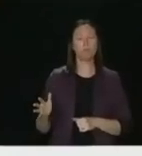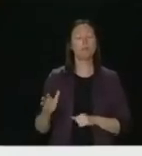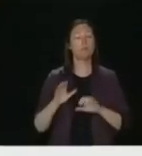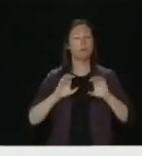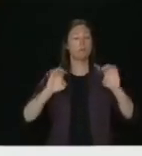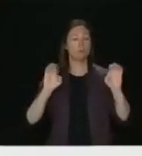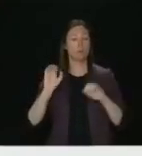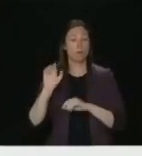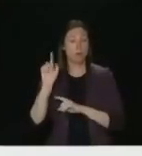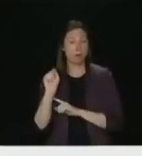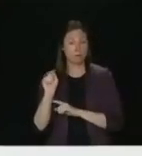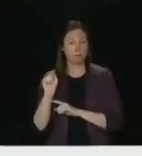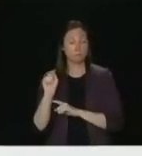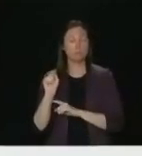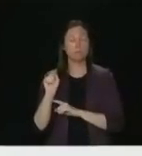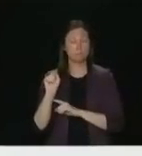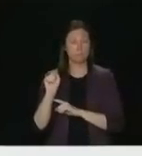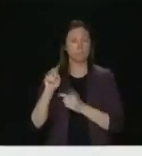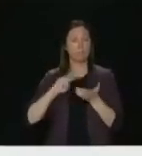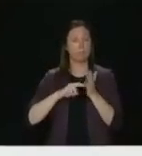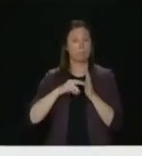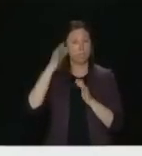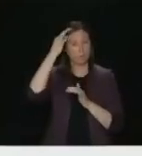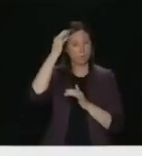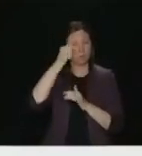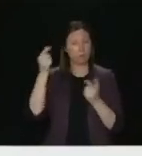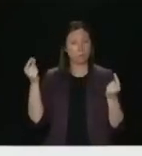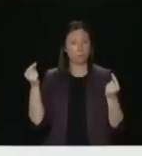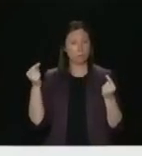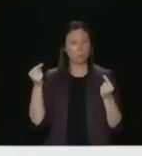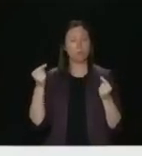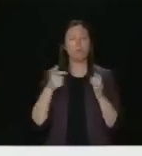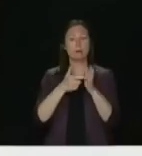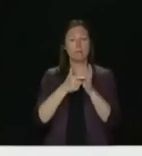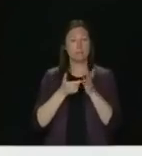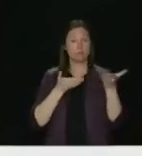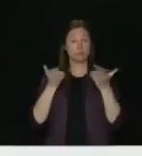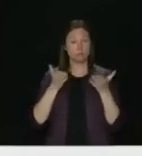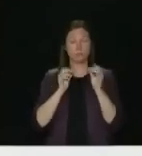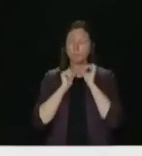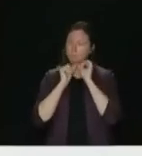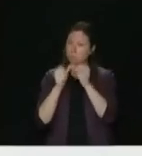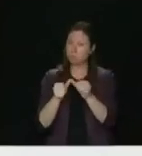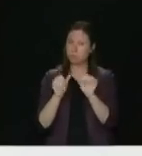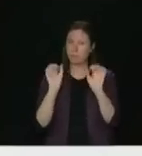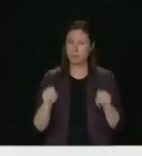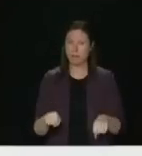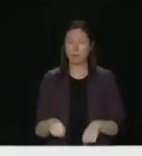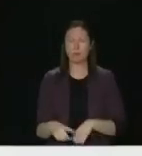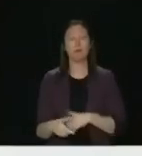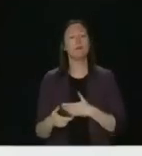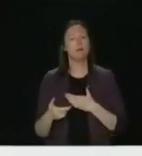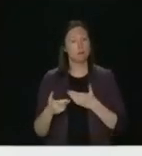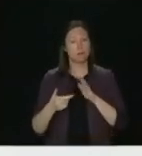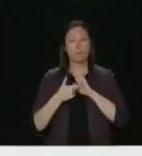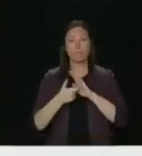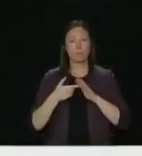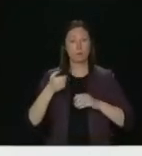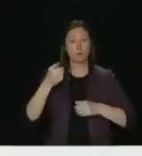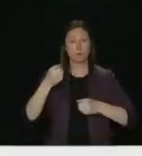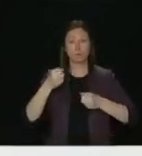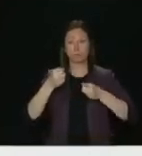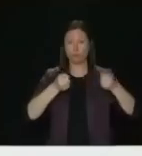Emergencies Act will also allow the government to make sure essential services are rendered, for example, in order to tow